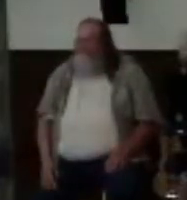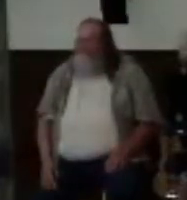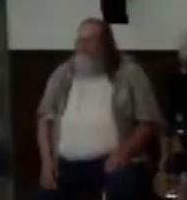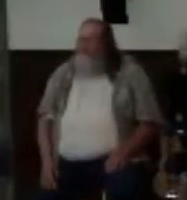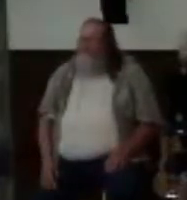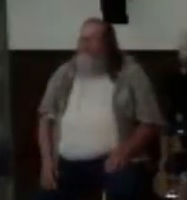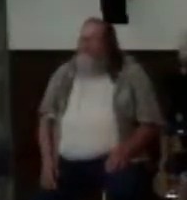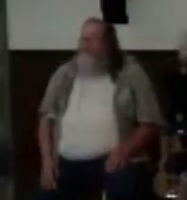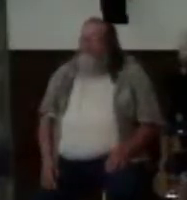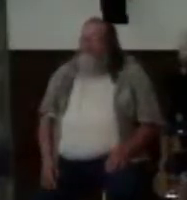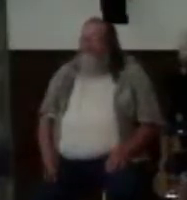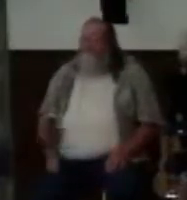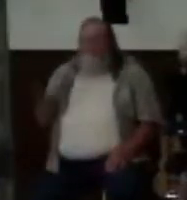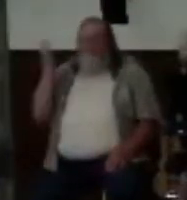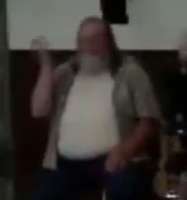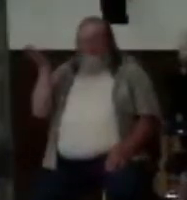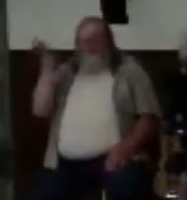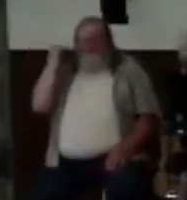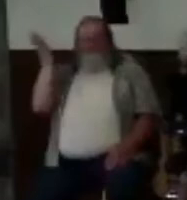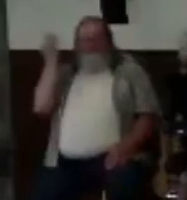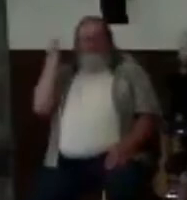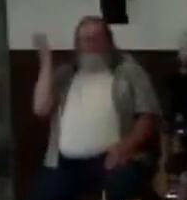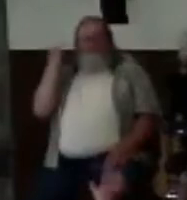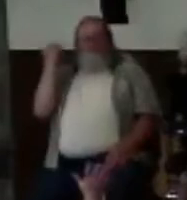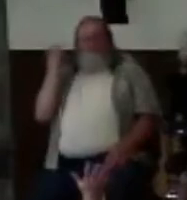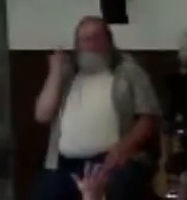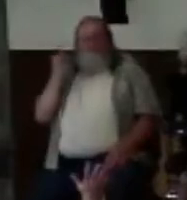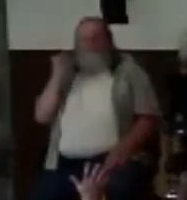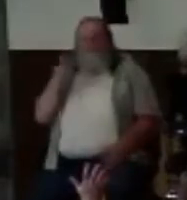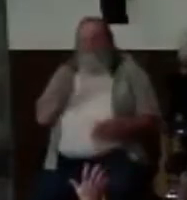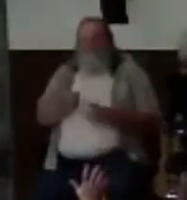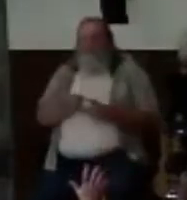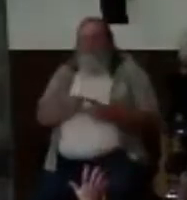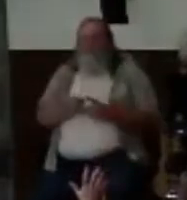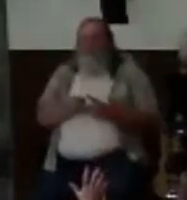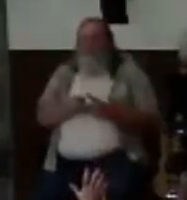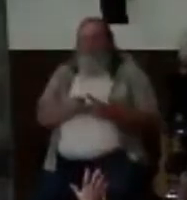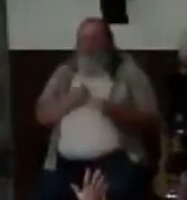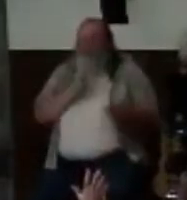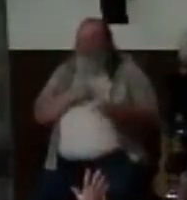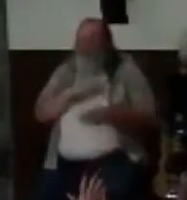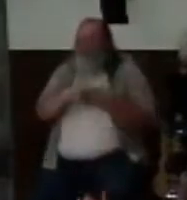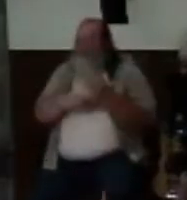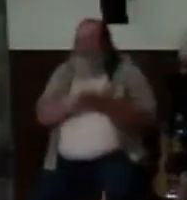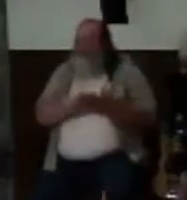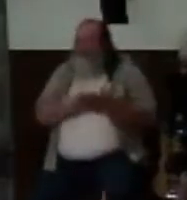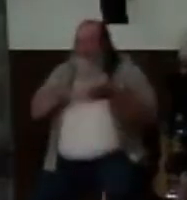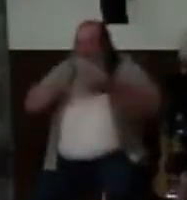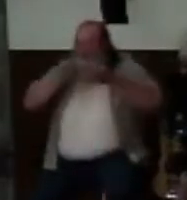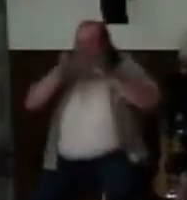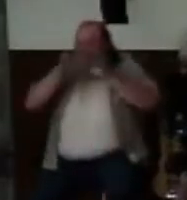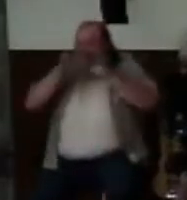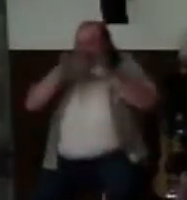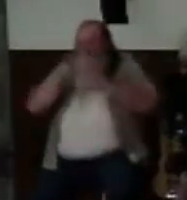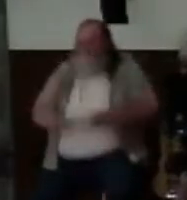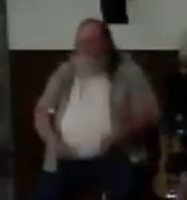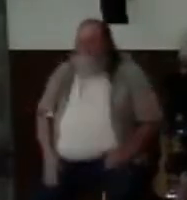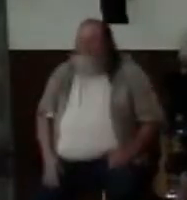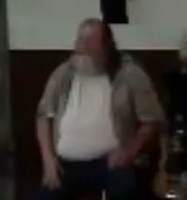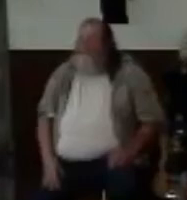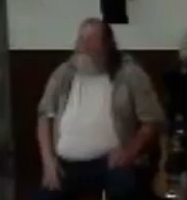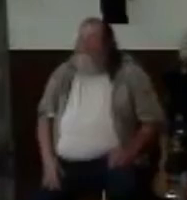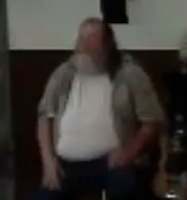are all thirsty for the signs, wonders, and miracles of God. And we know that there are generations that